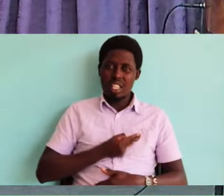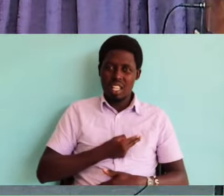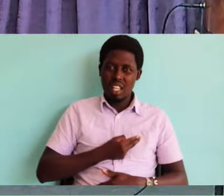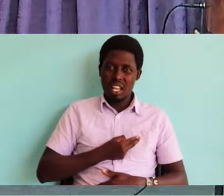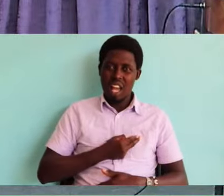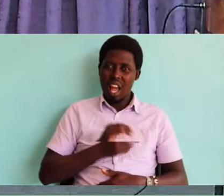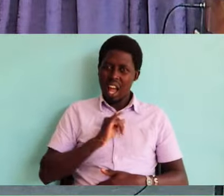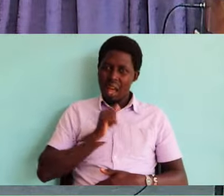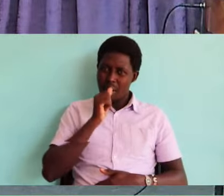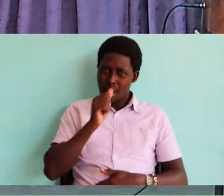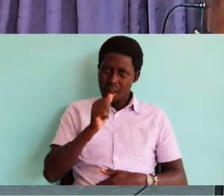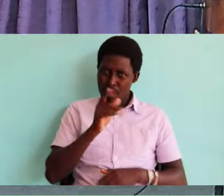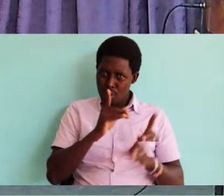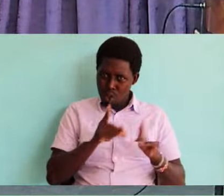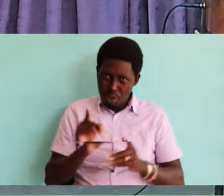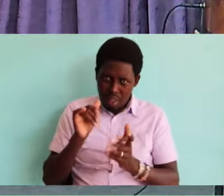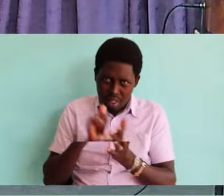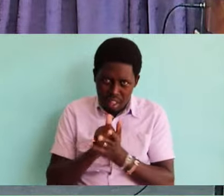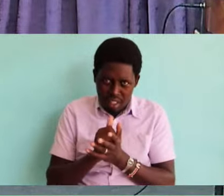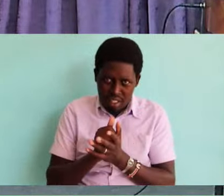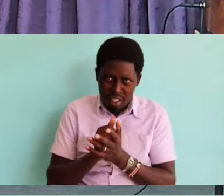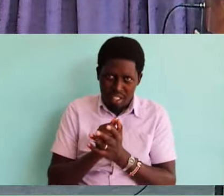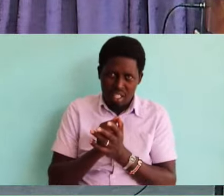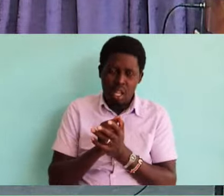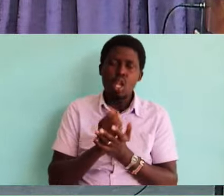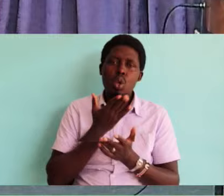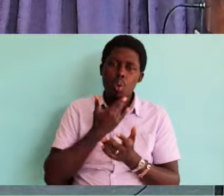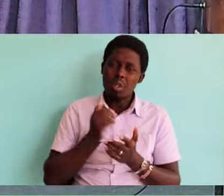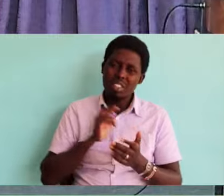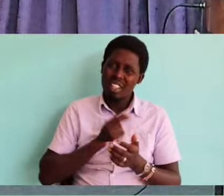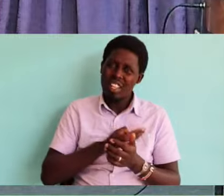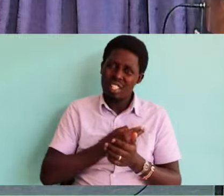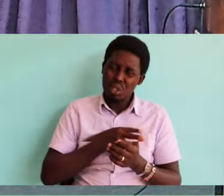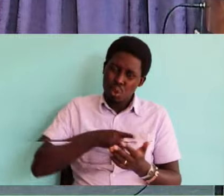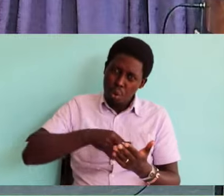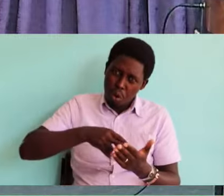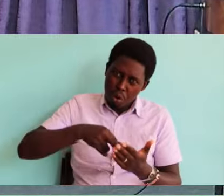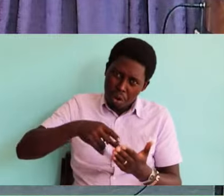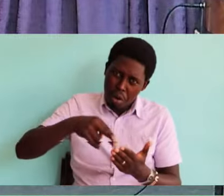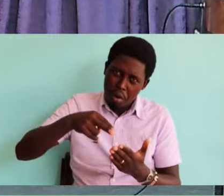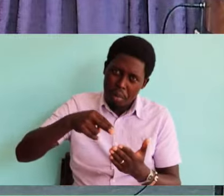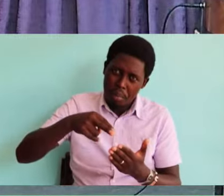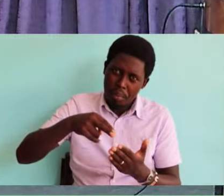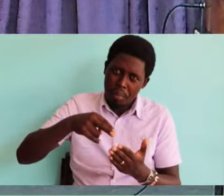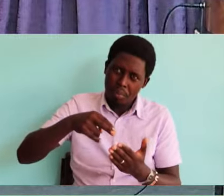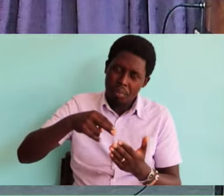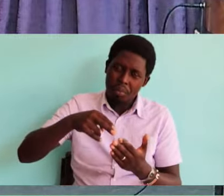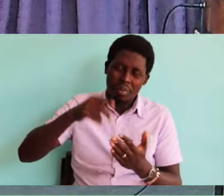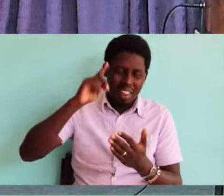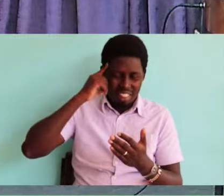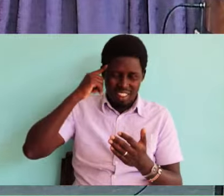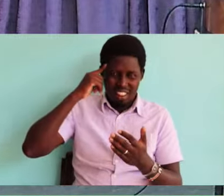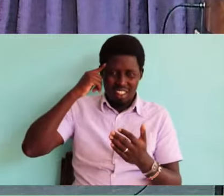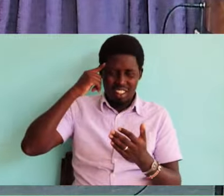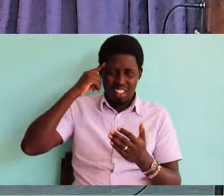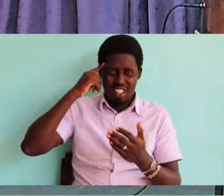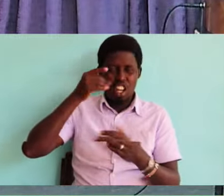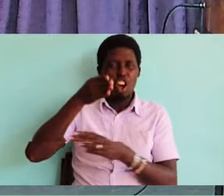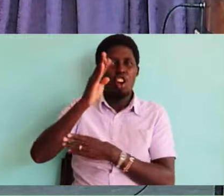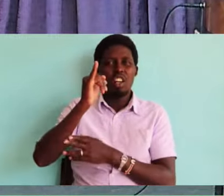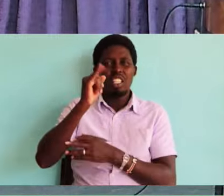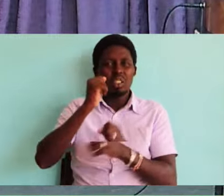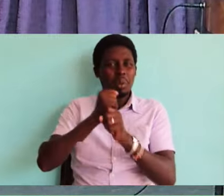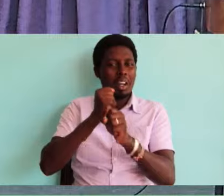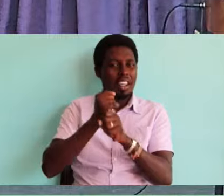I am doing this. But he wants us to walk with that thought of God is working in